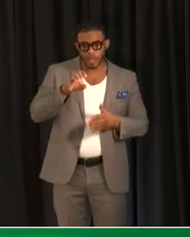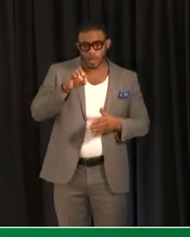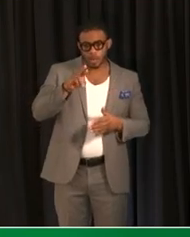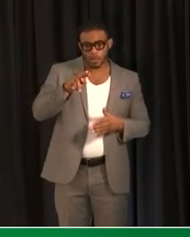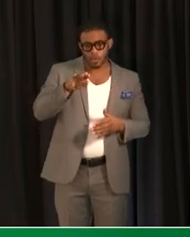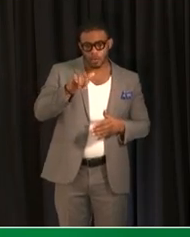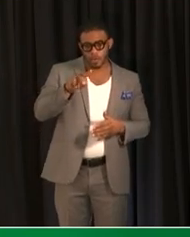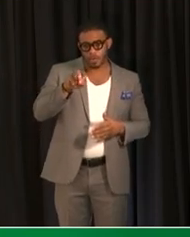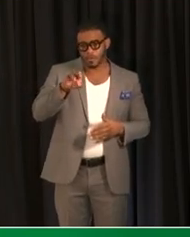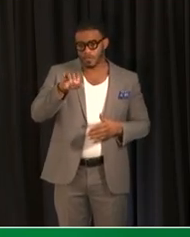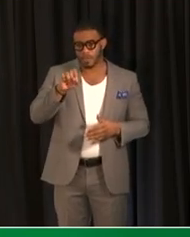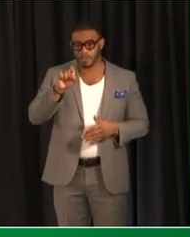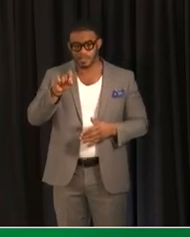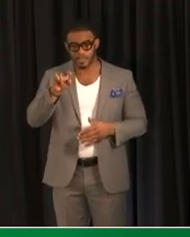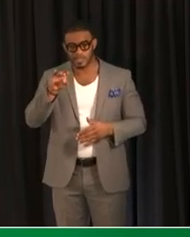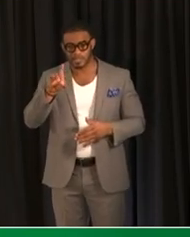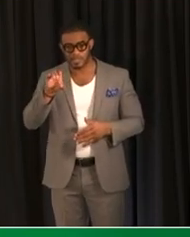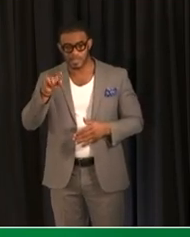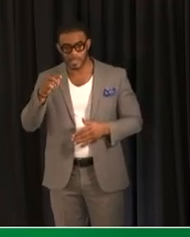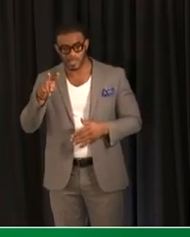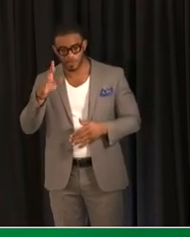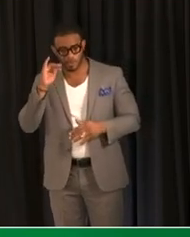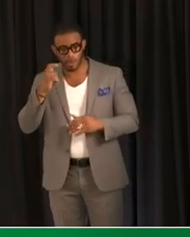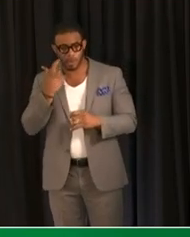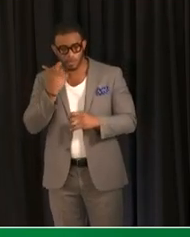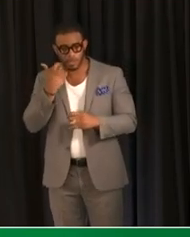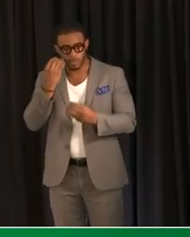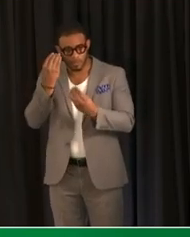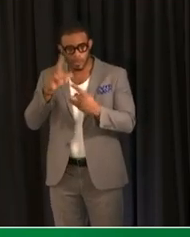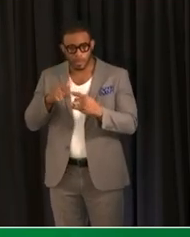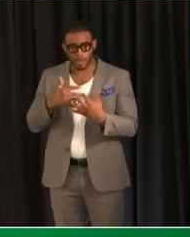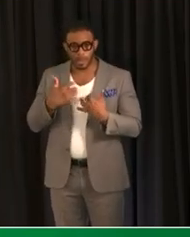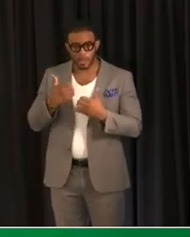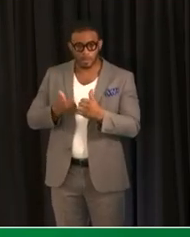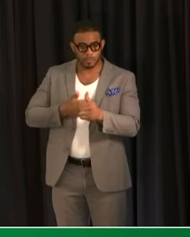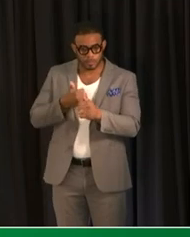check out coronavirus.dc.gov for all the latest information about